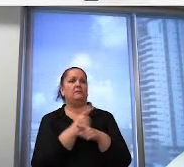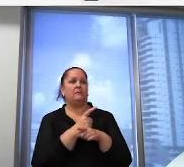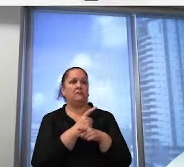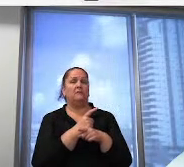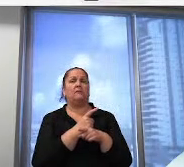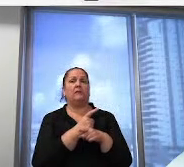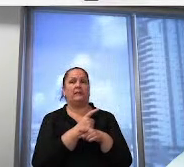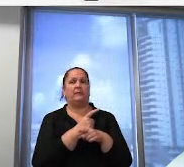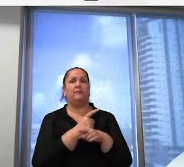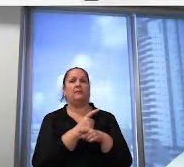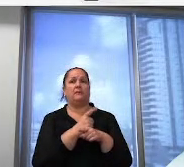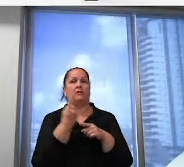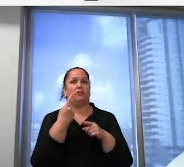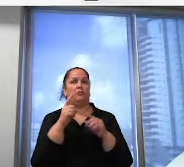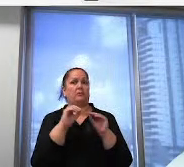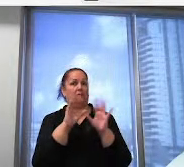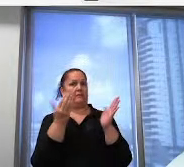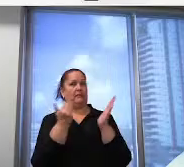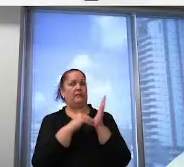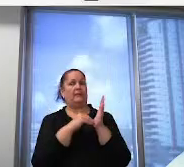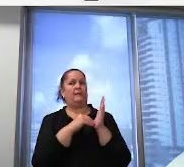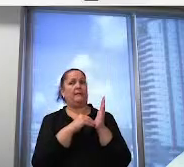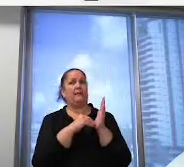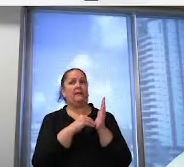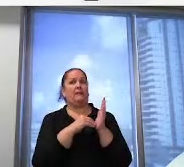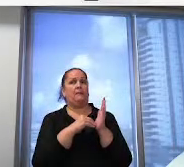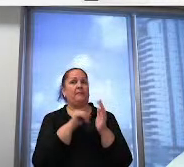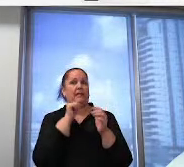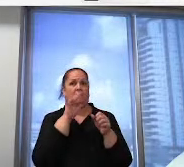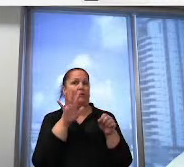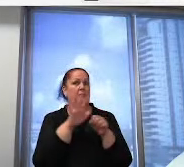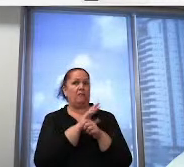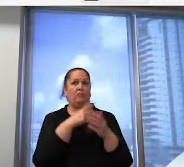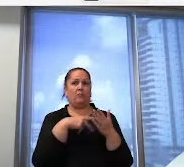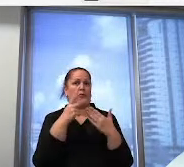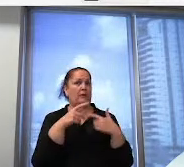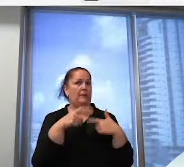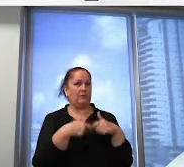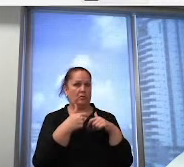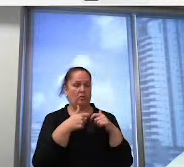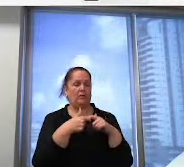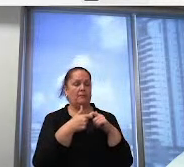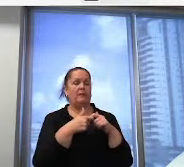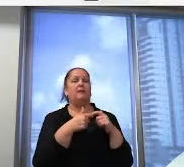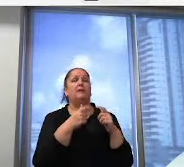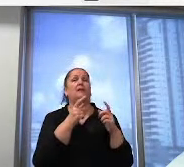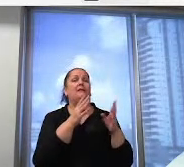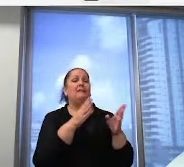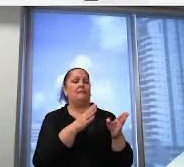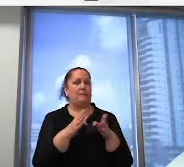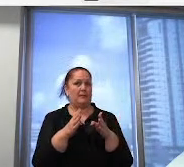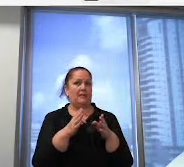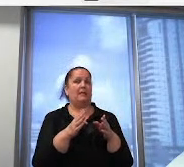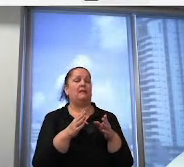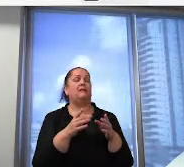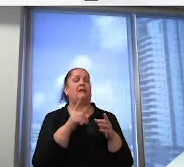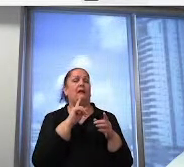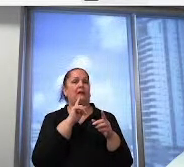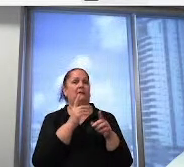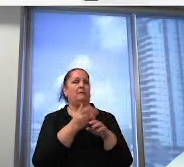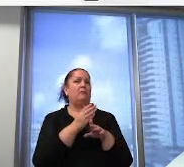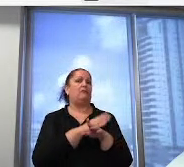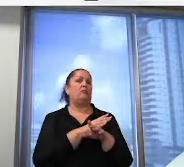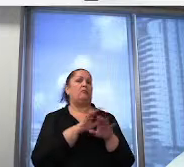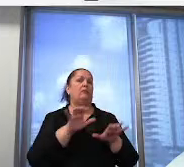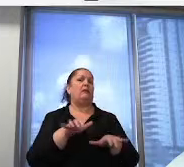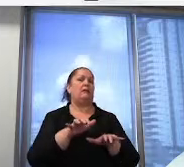that is correct. And again, I just want to clarify again, not the full program has been stopped. Planned work has stopped. Reactive work